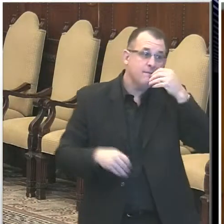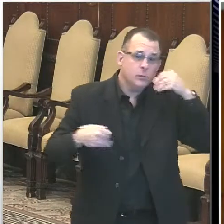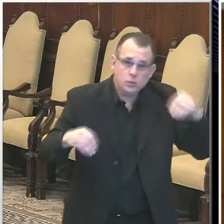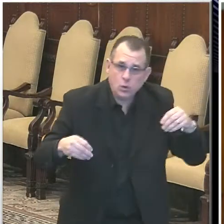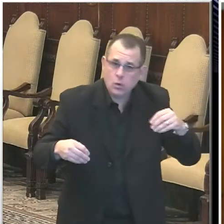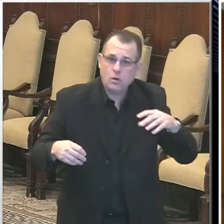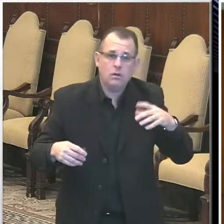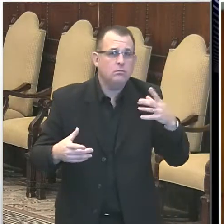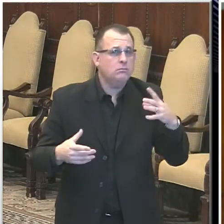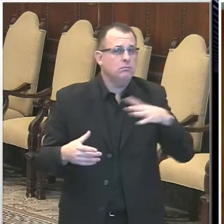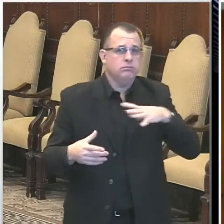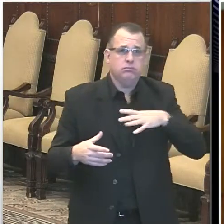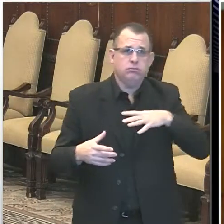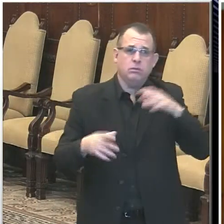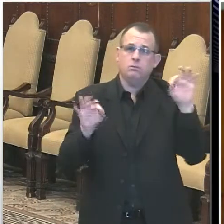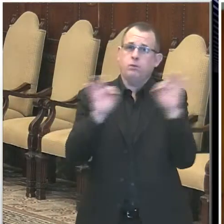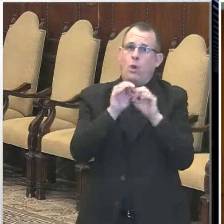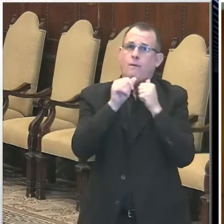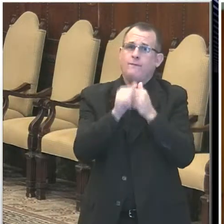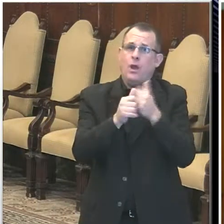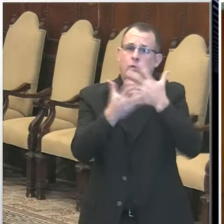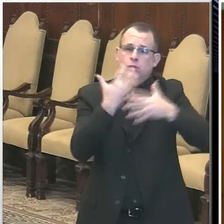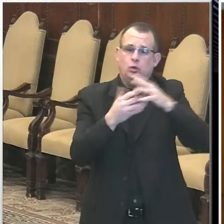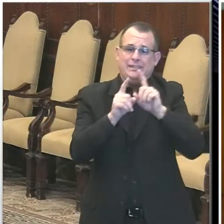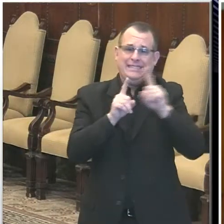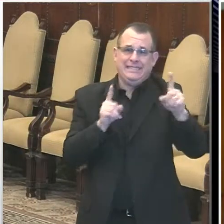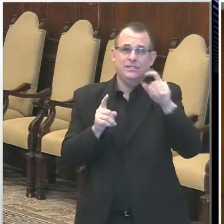mask. The website again,